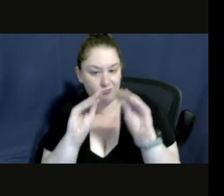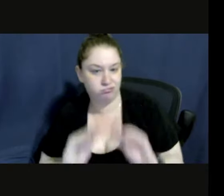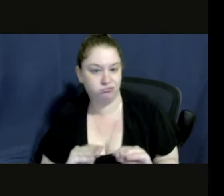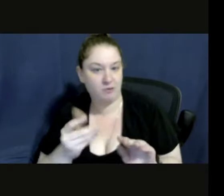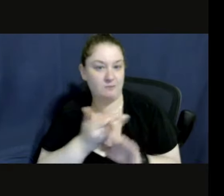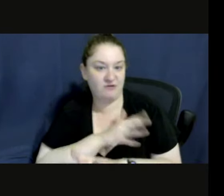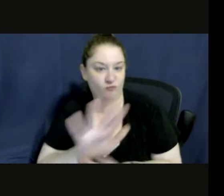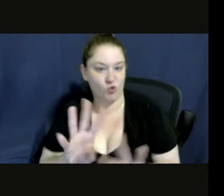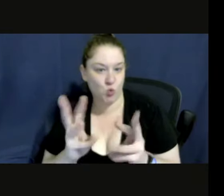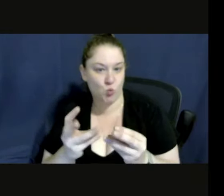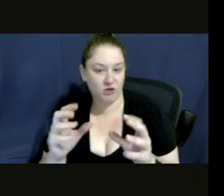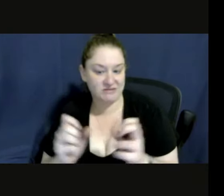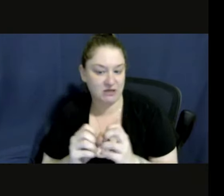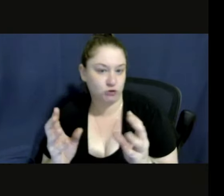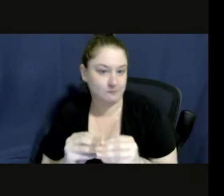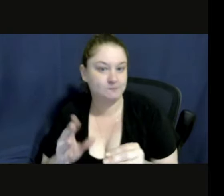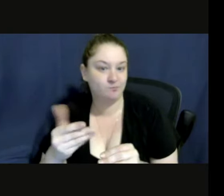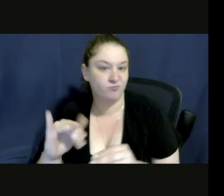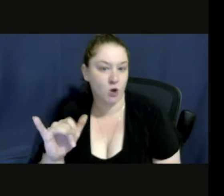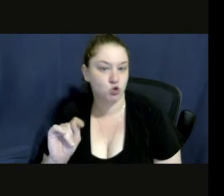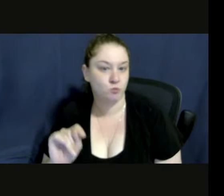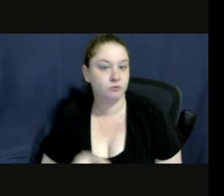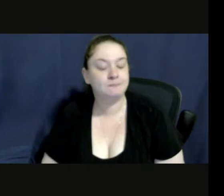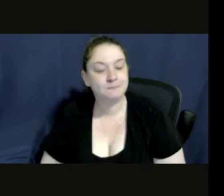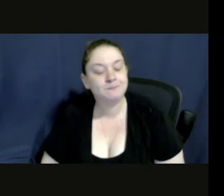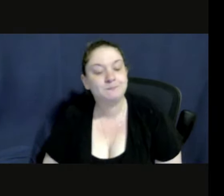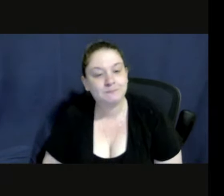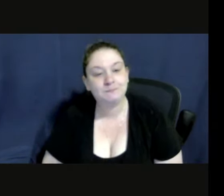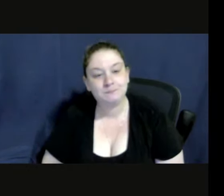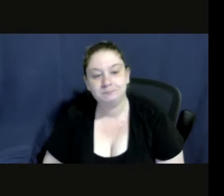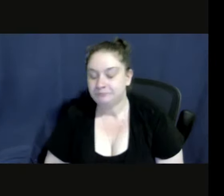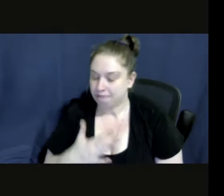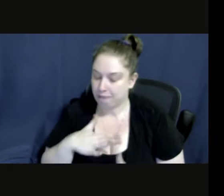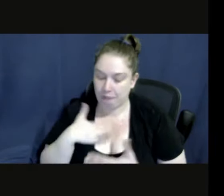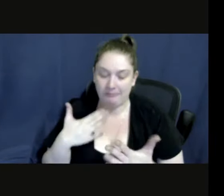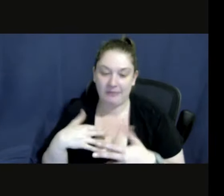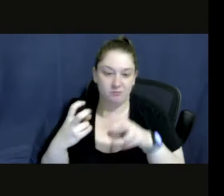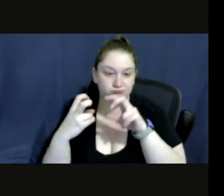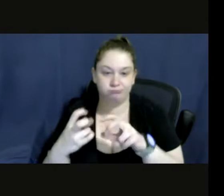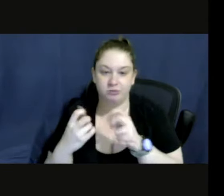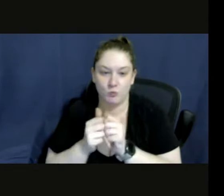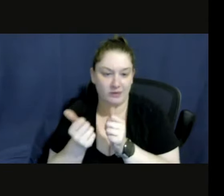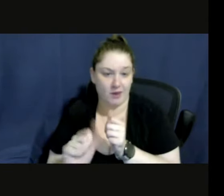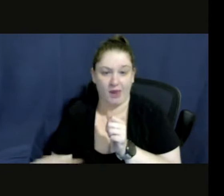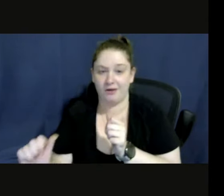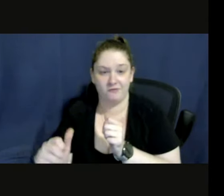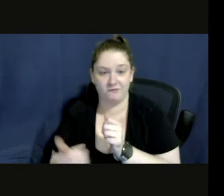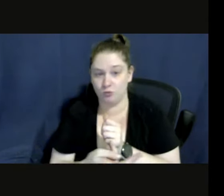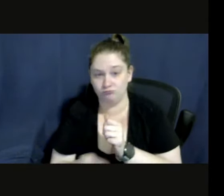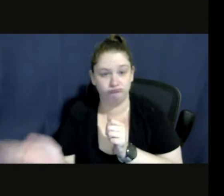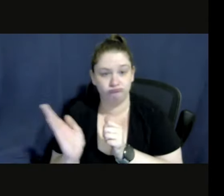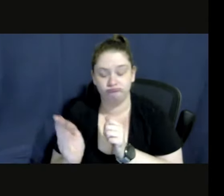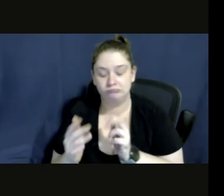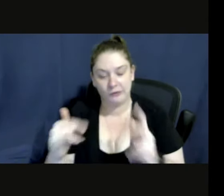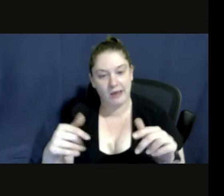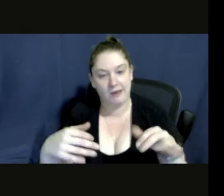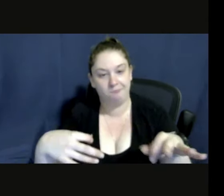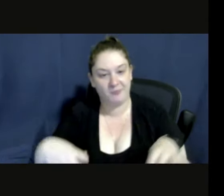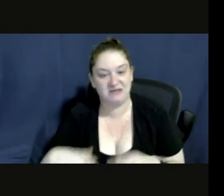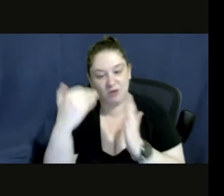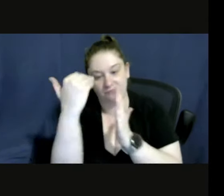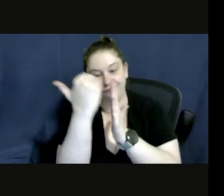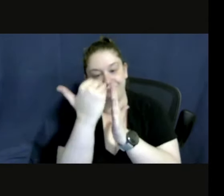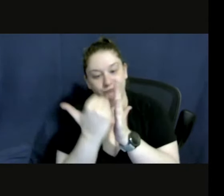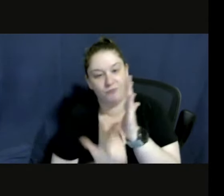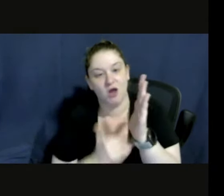session in October. And happy to sit down with any one of you and go, you know, line item by line item through the